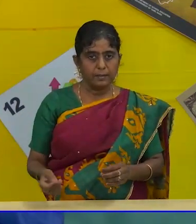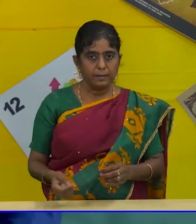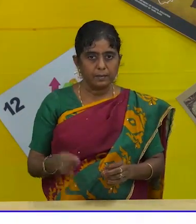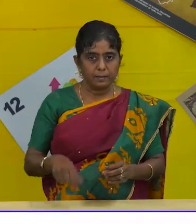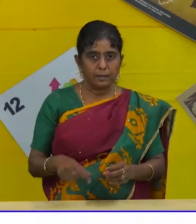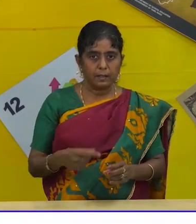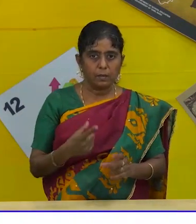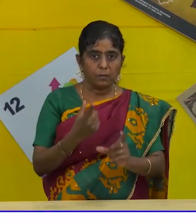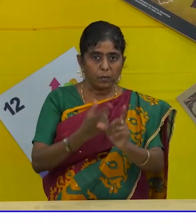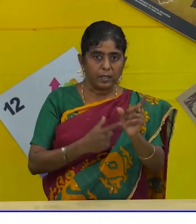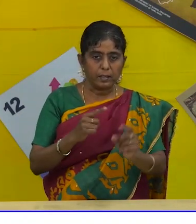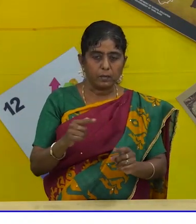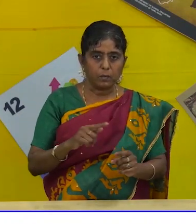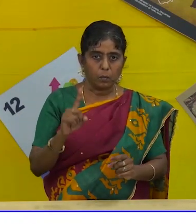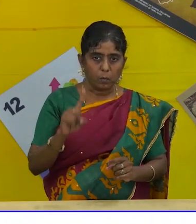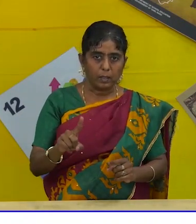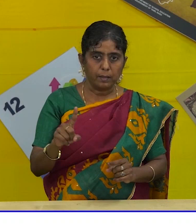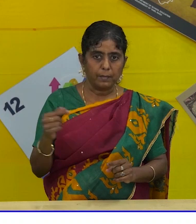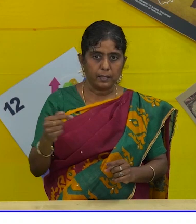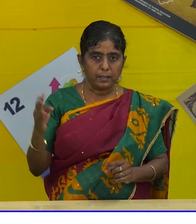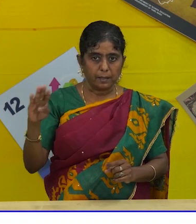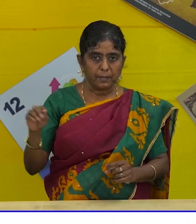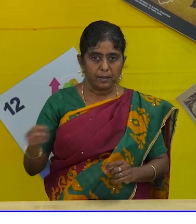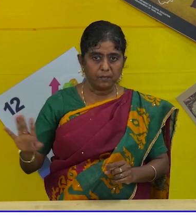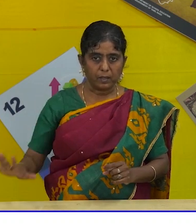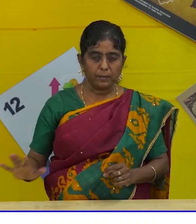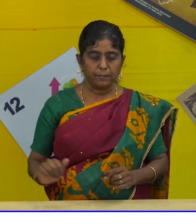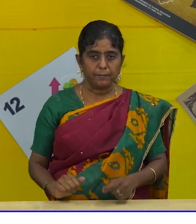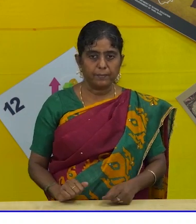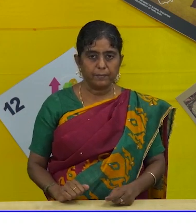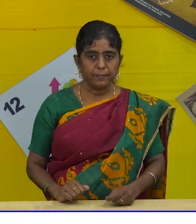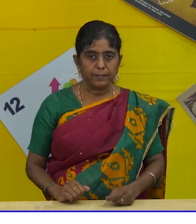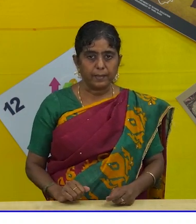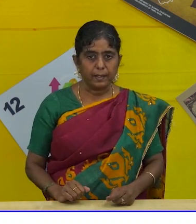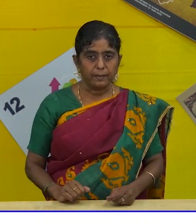that. So let us take y equal to 1 minus 9 by 5.